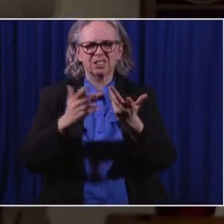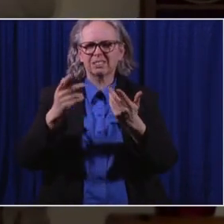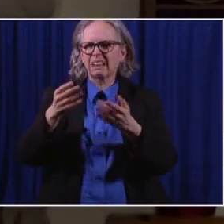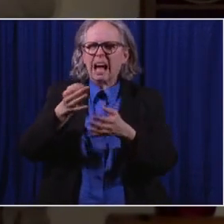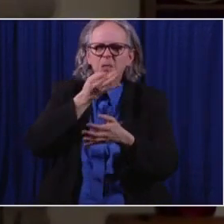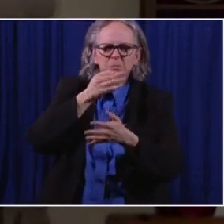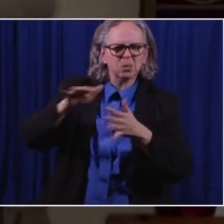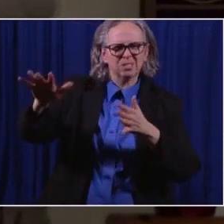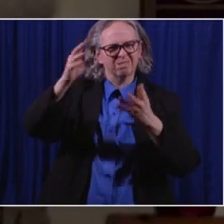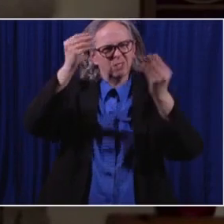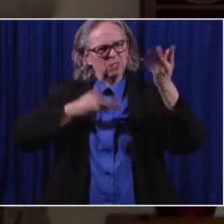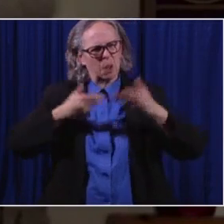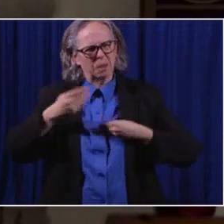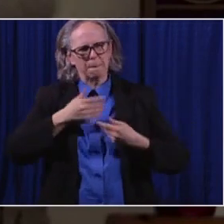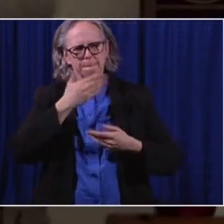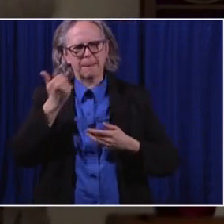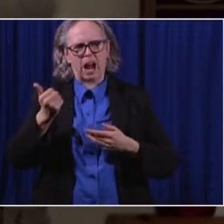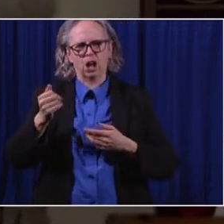a buffer